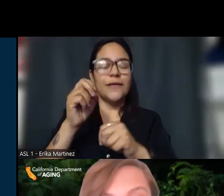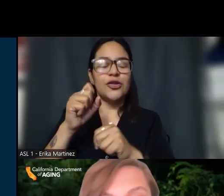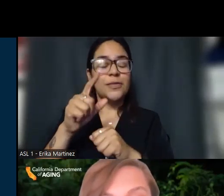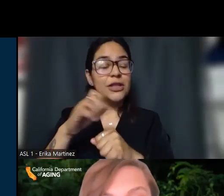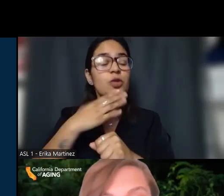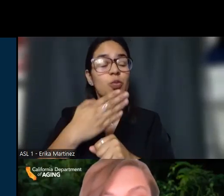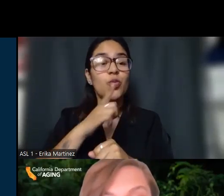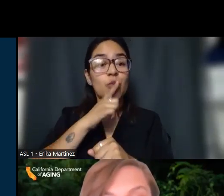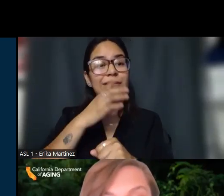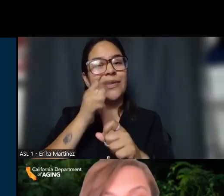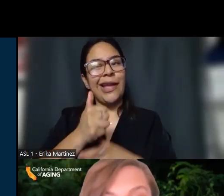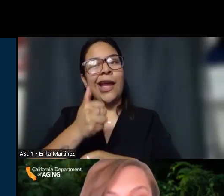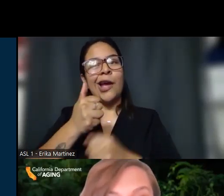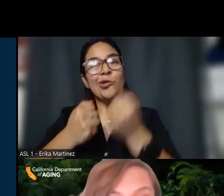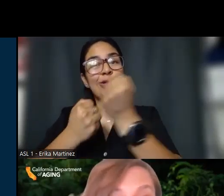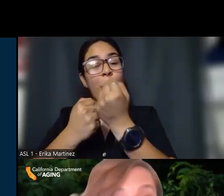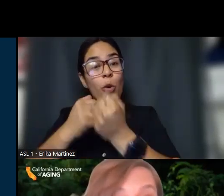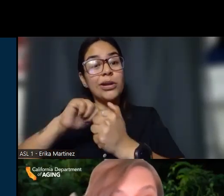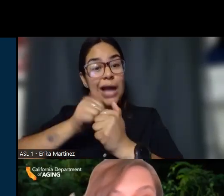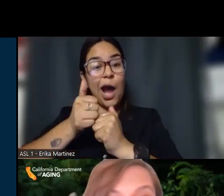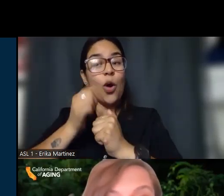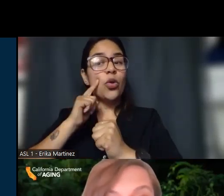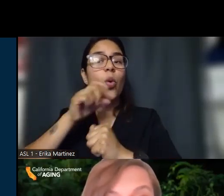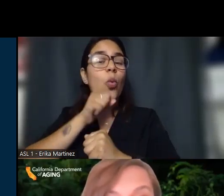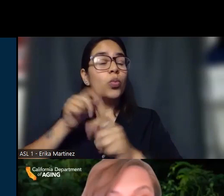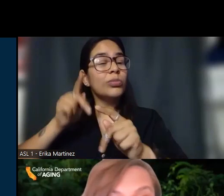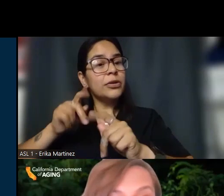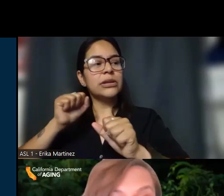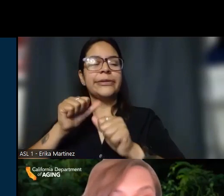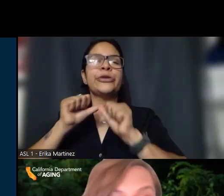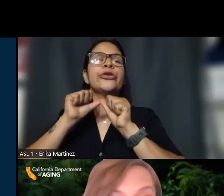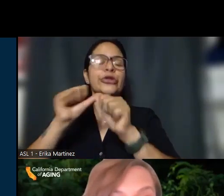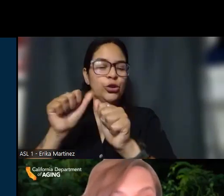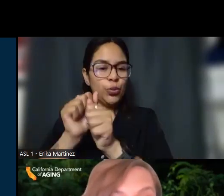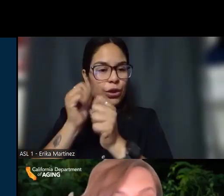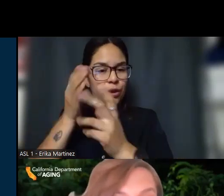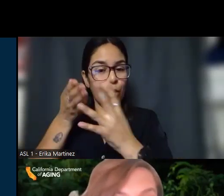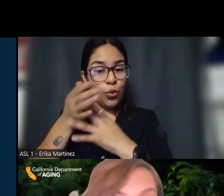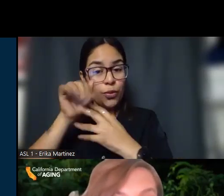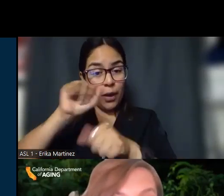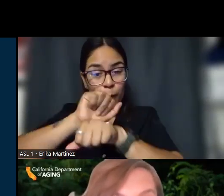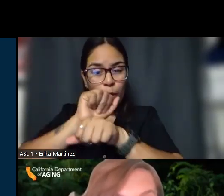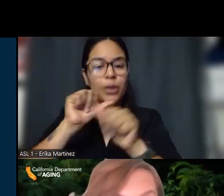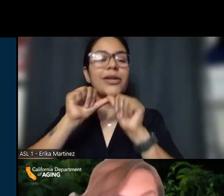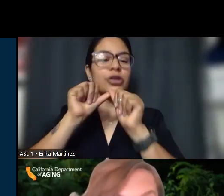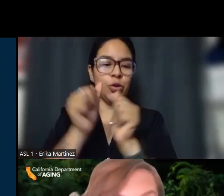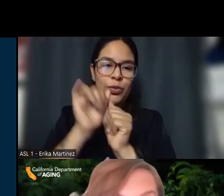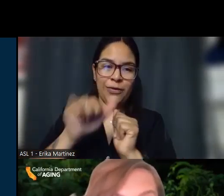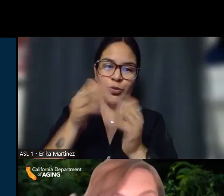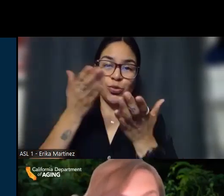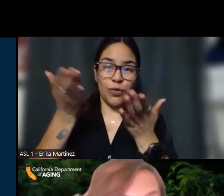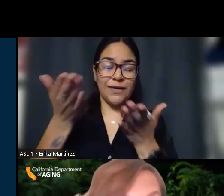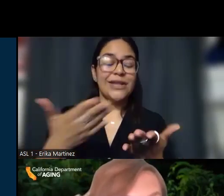with disabilities, and furthering this work will definitely help with obtaining those services. So thank you so